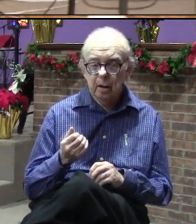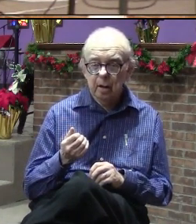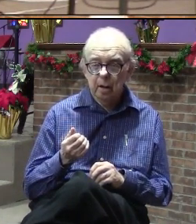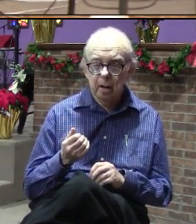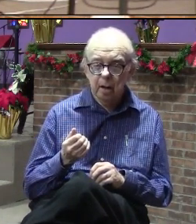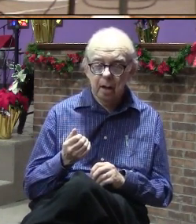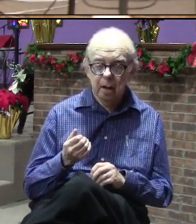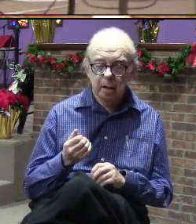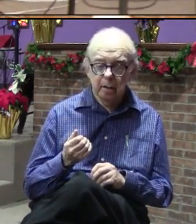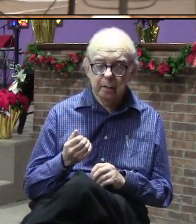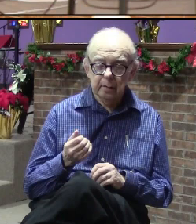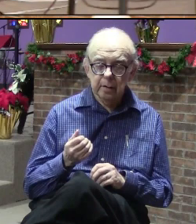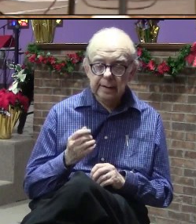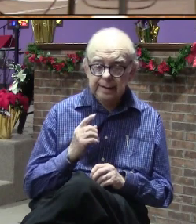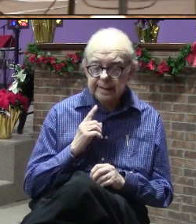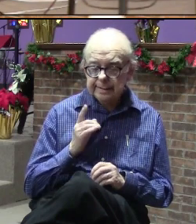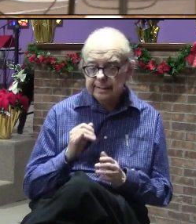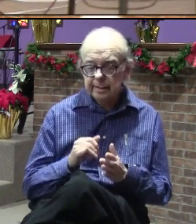is this.